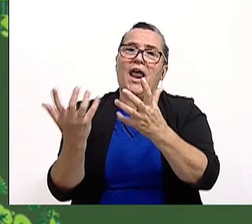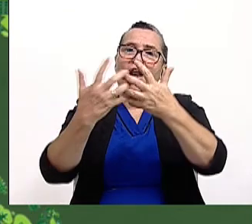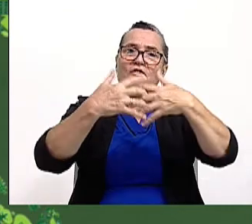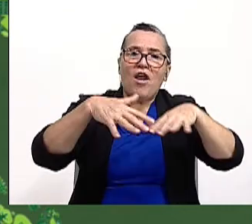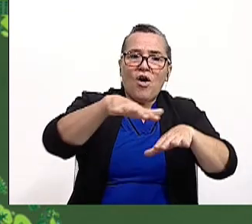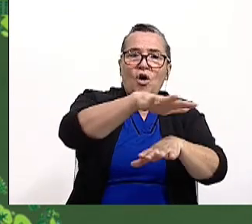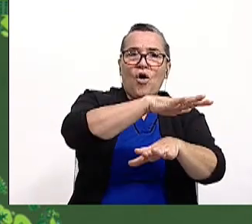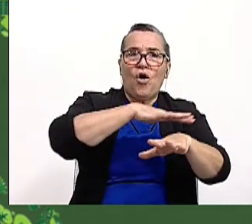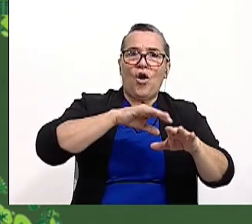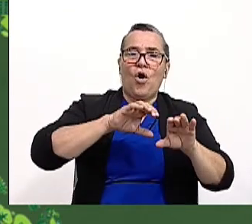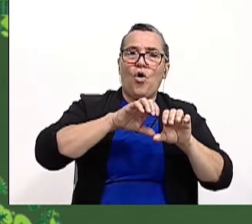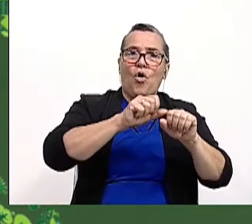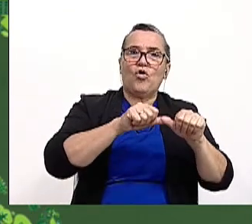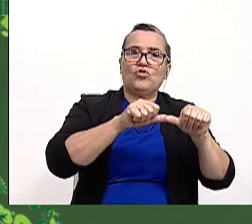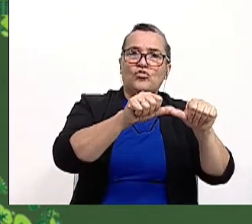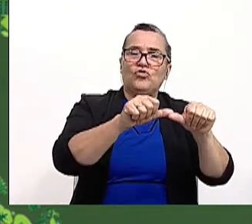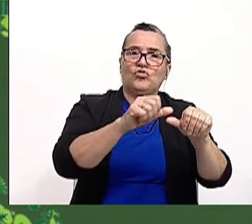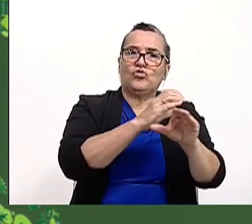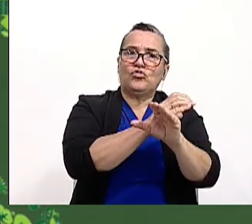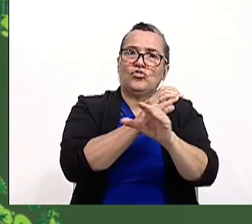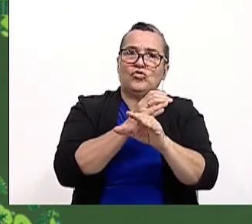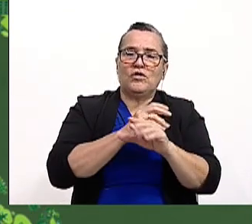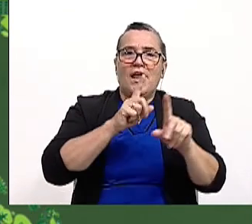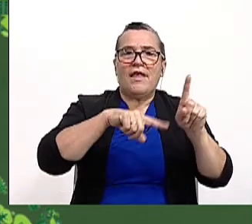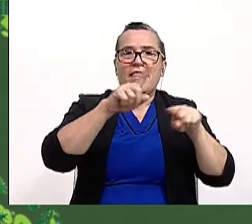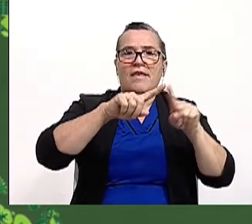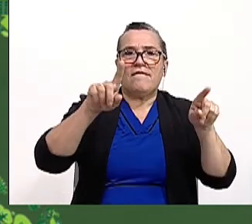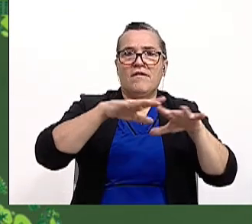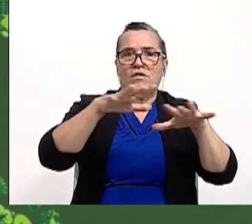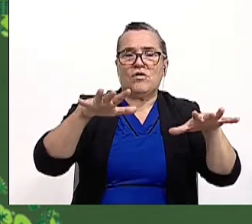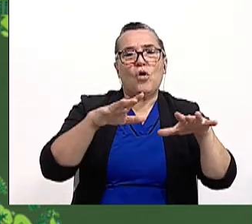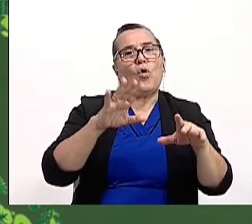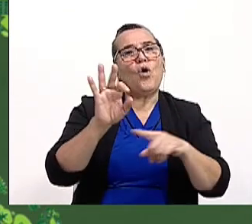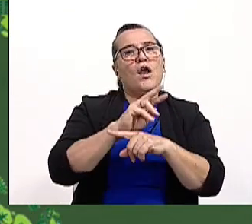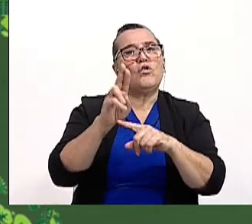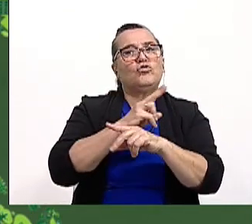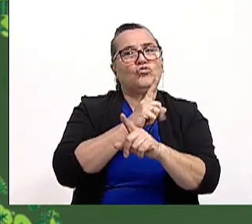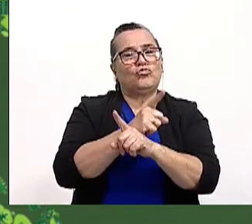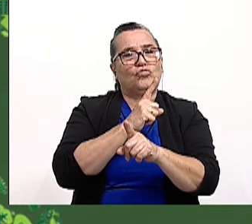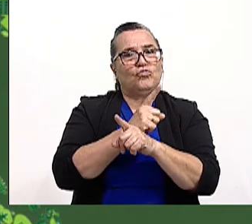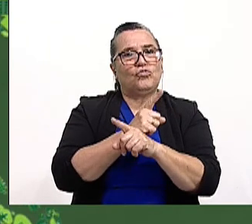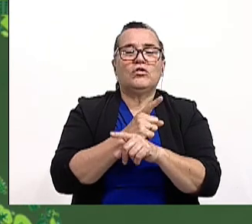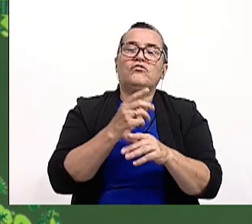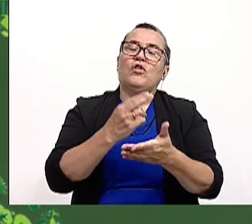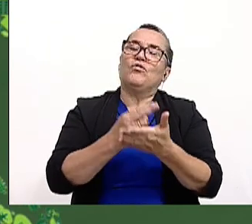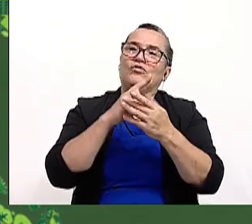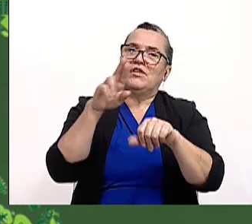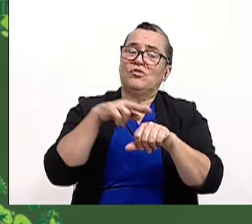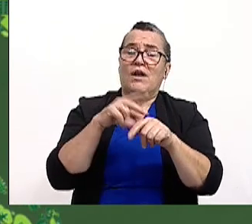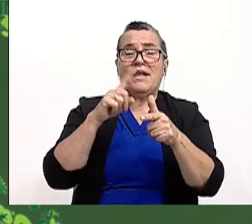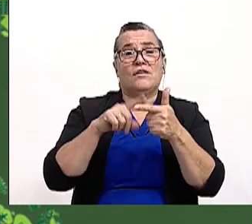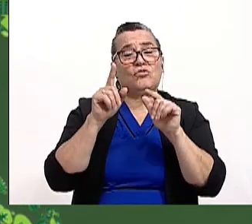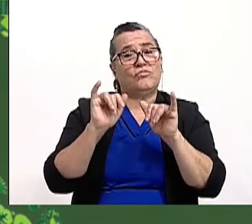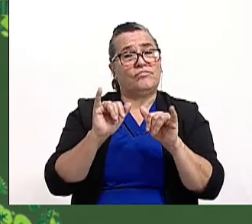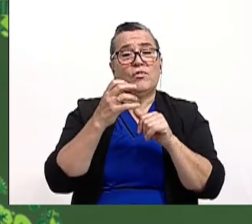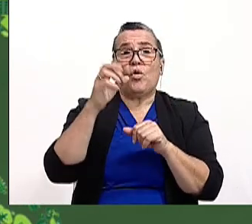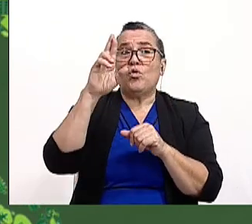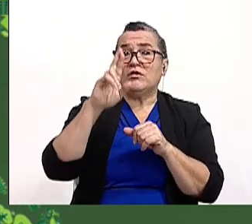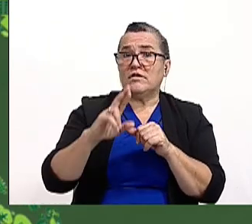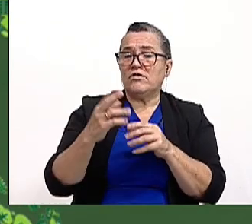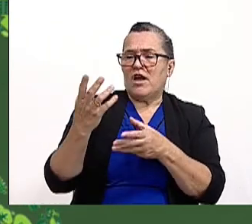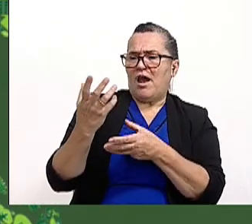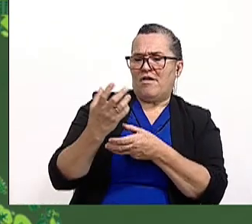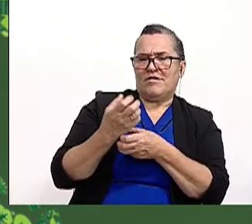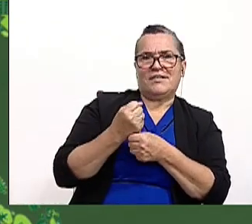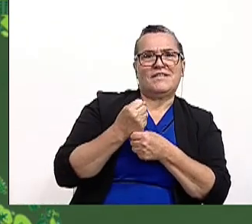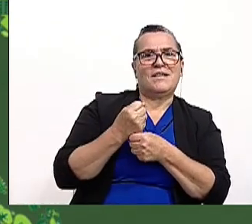the conservation of biodiversity with the proper use of natural resources, so that Costa Rica received